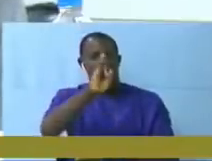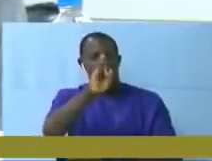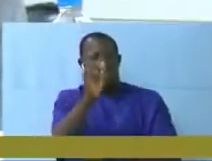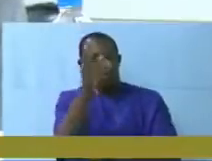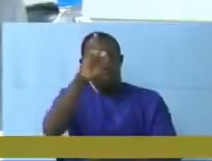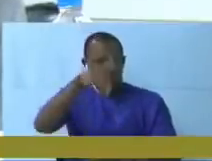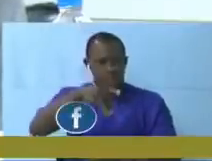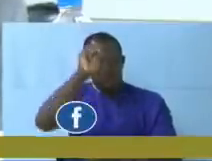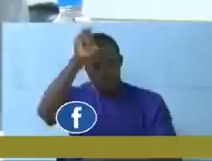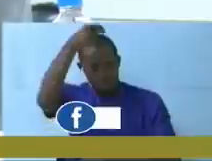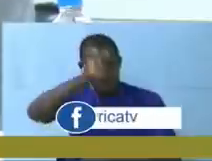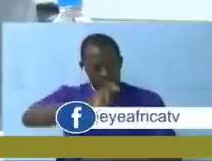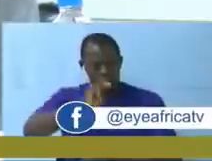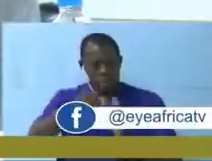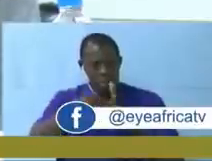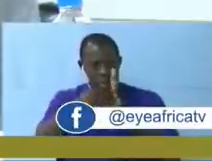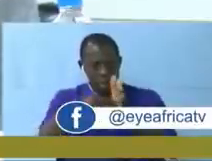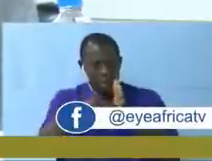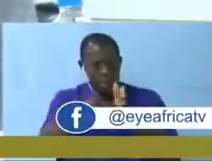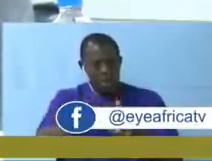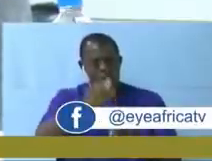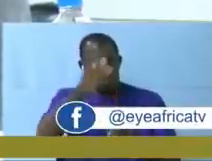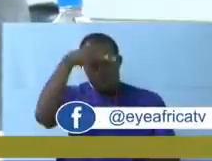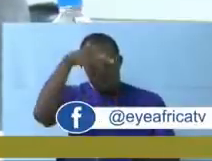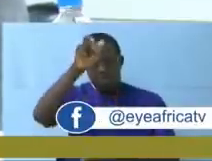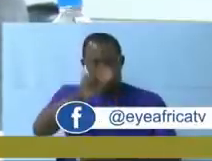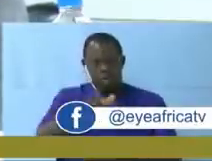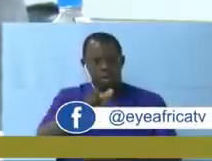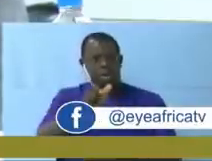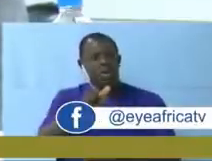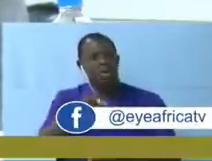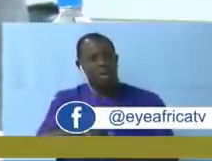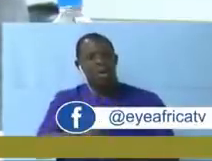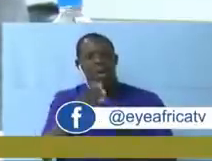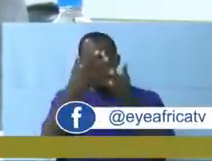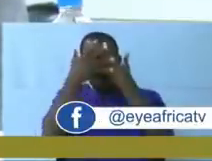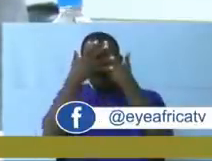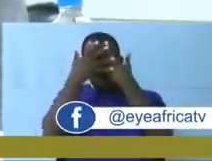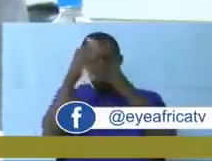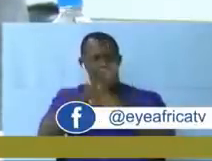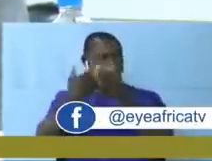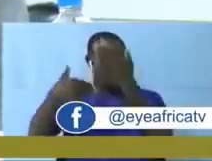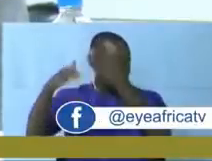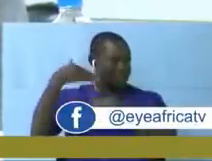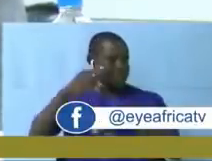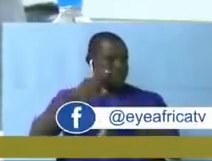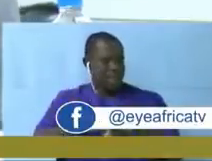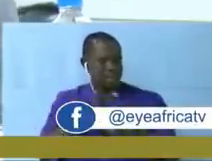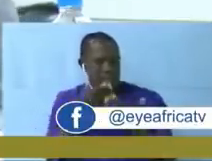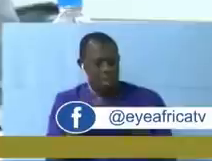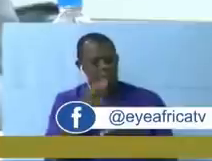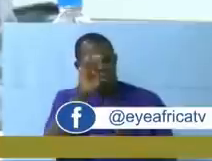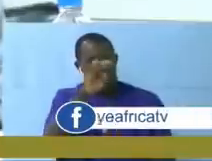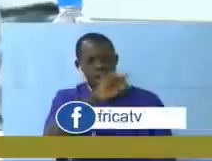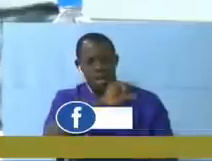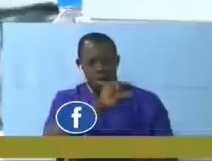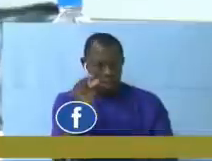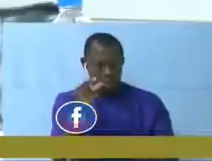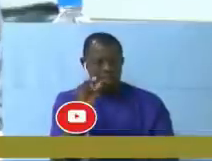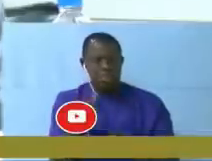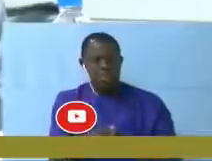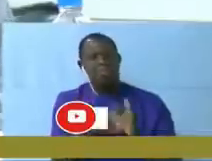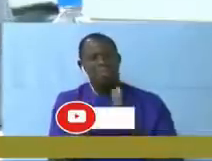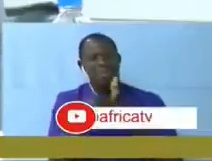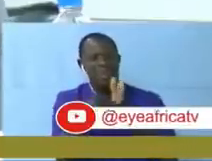Police, the Commissioner of Prisons at the time, now called Director General, Chief of Defense Staff, and commanders of the Army, Navy,